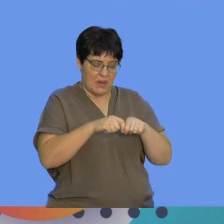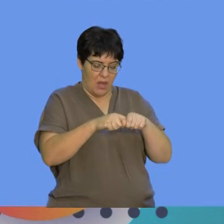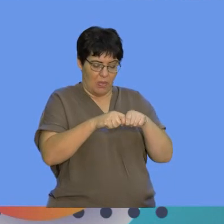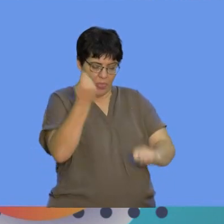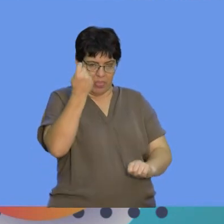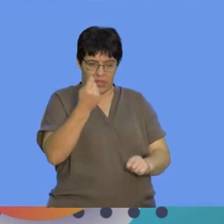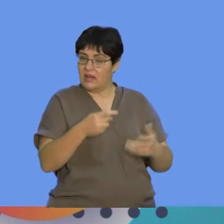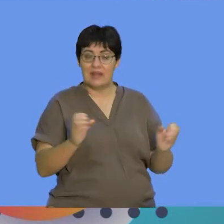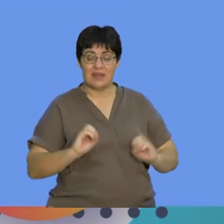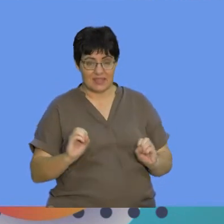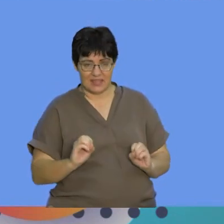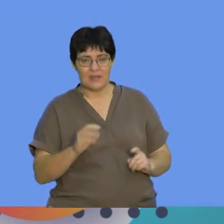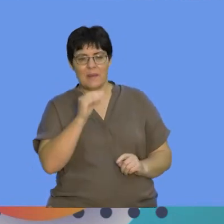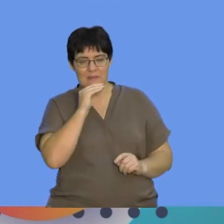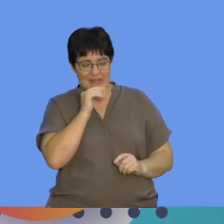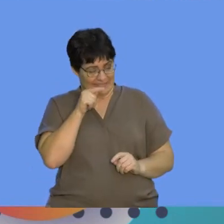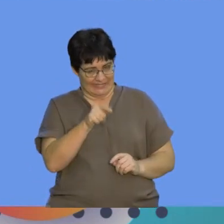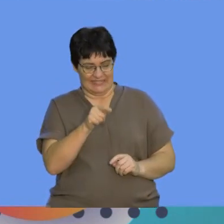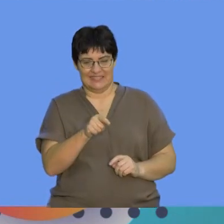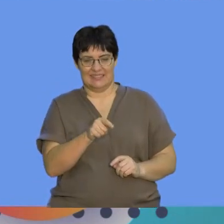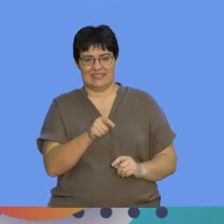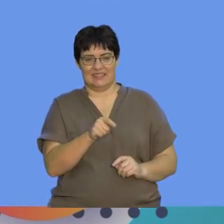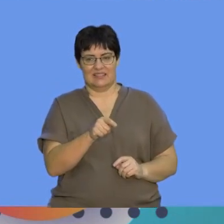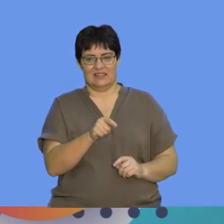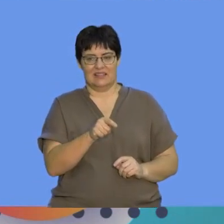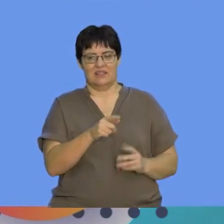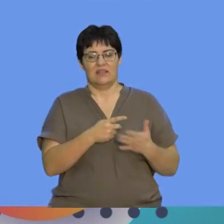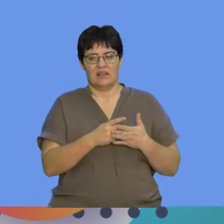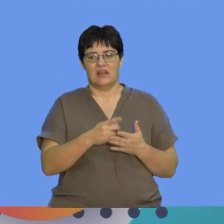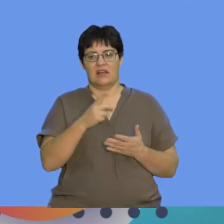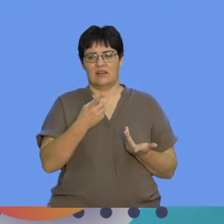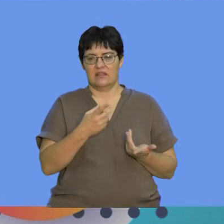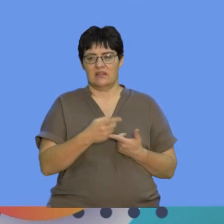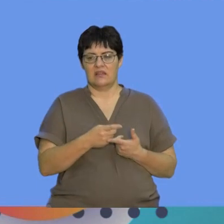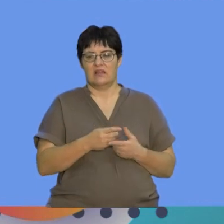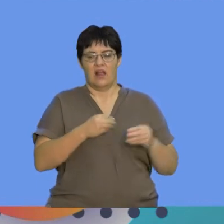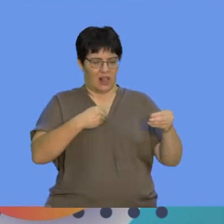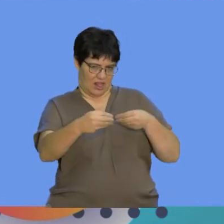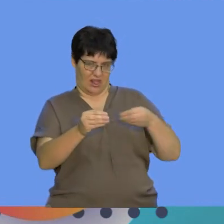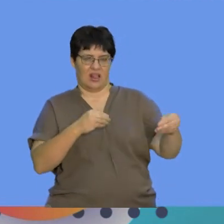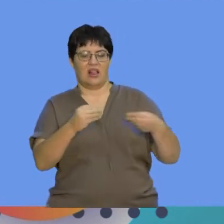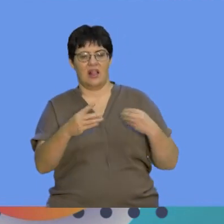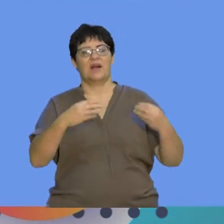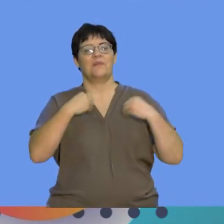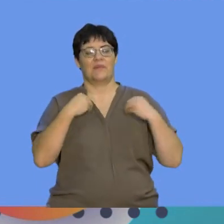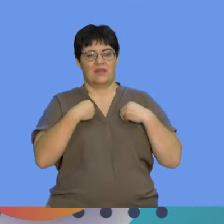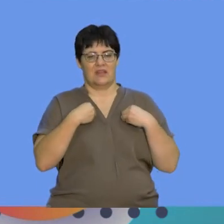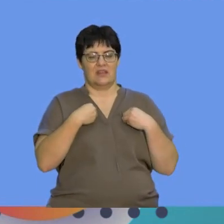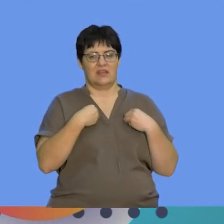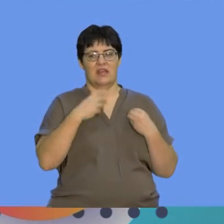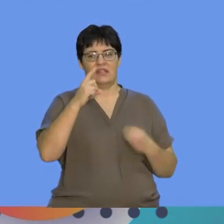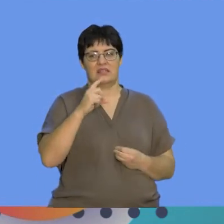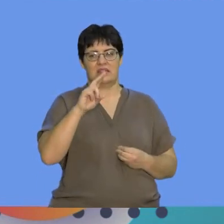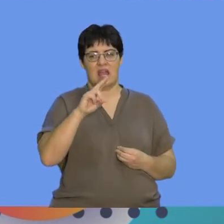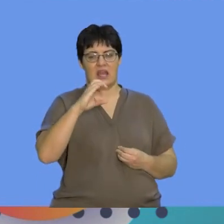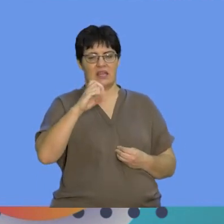that material is actually ductile. So ductility is a property of a material that